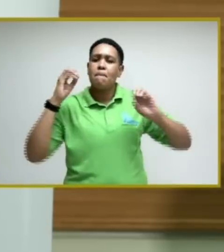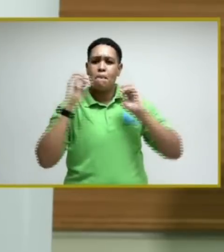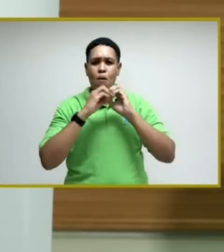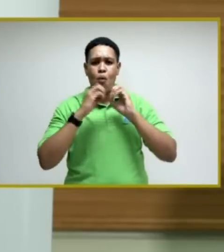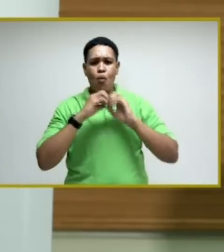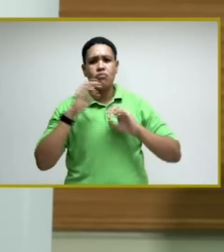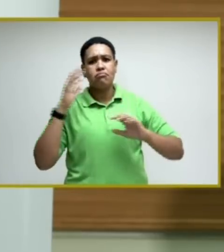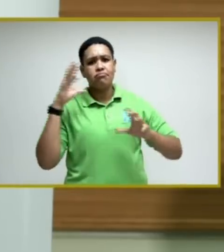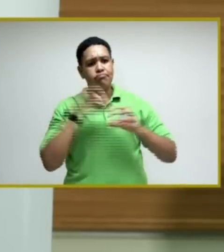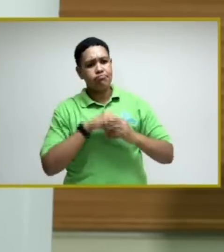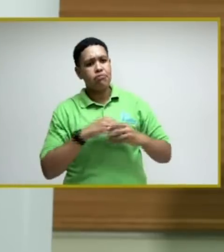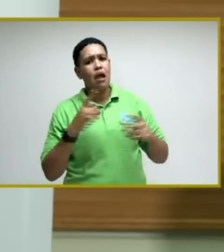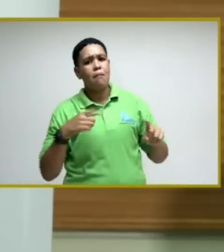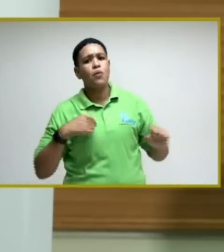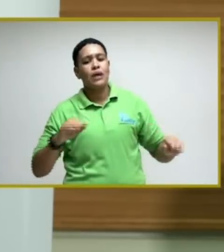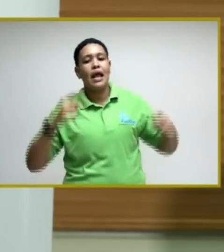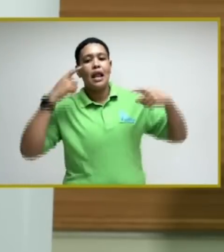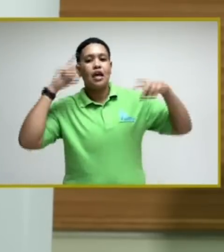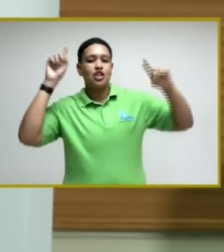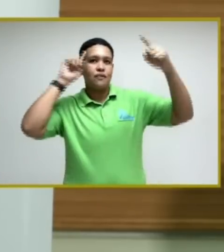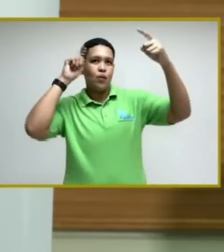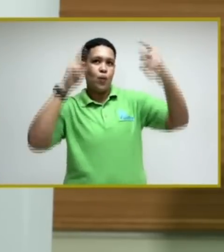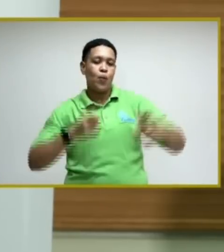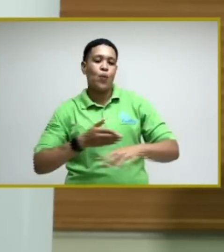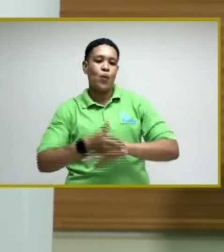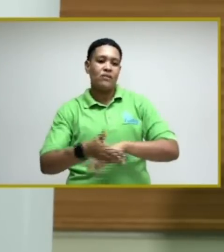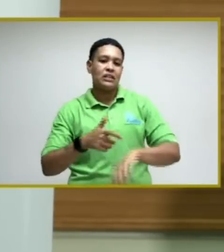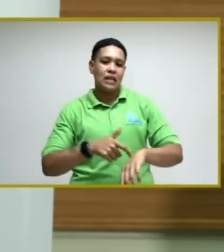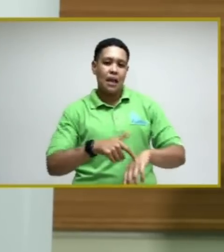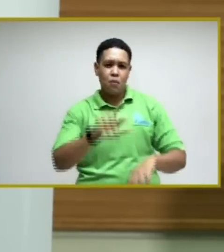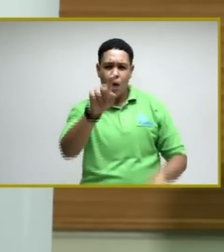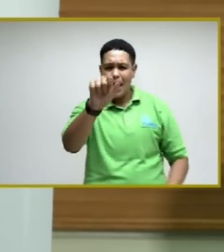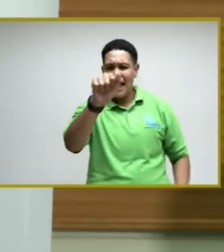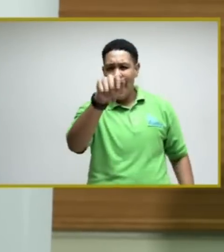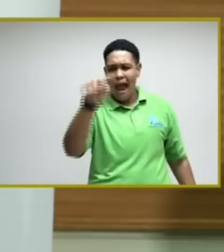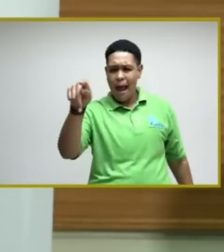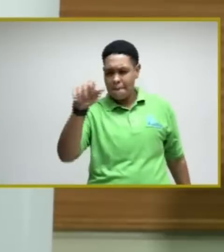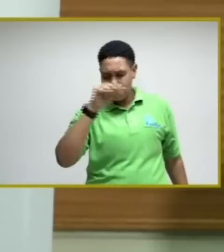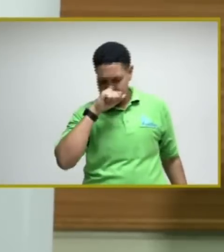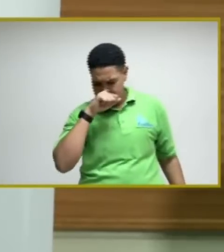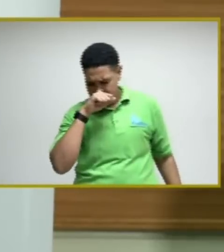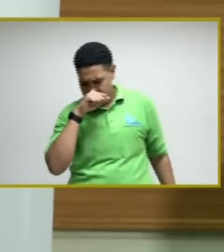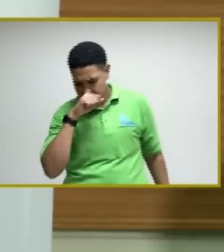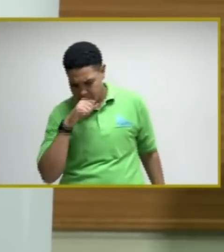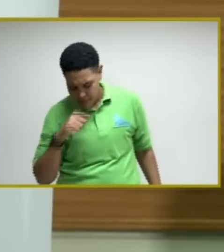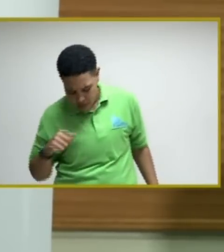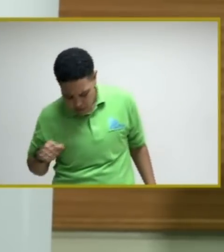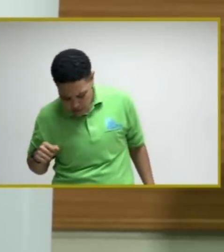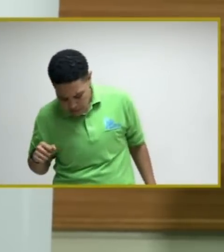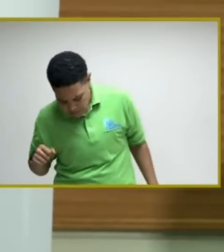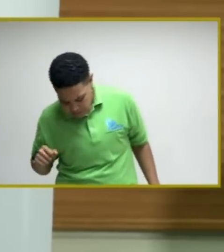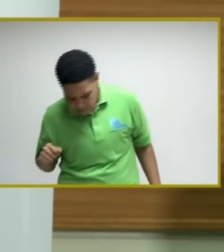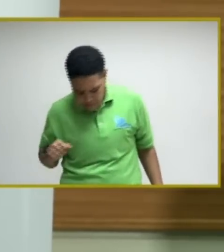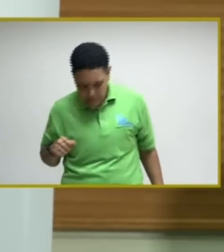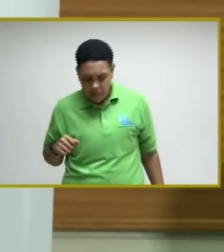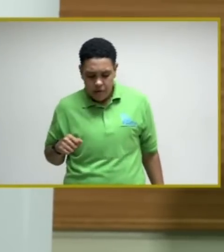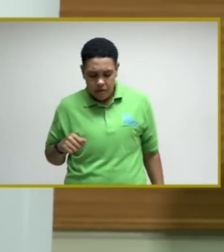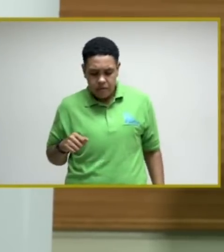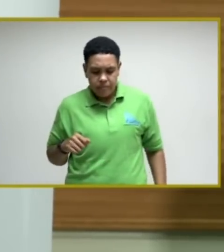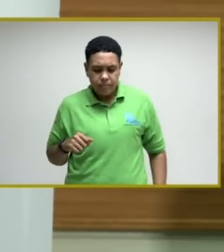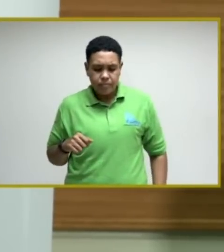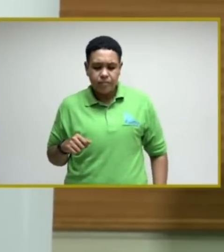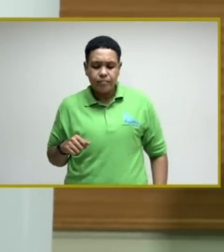throughput so we can achieve our objective over time. You ask about the app, and we don't, we're not,